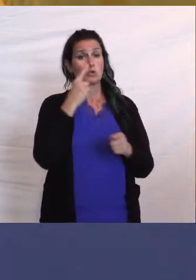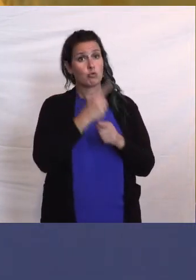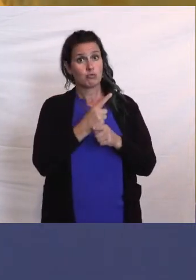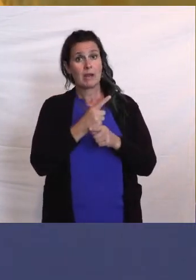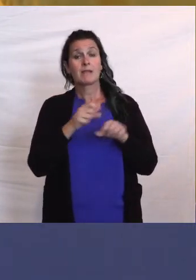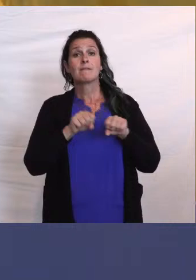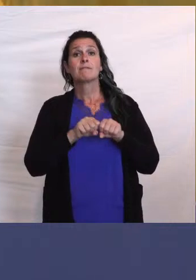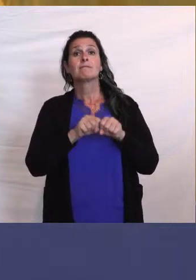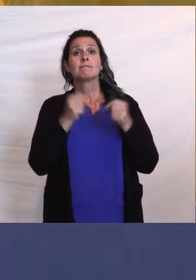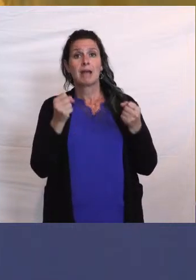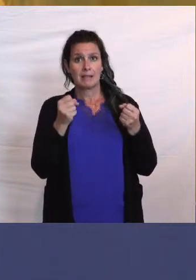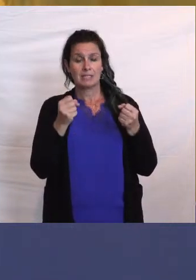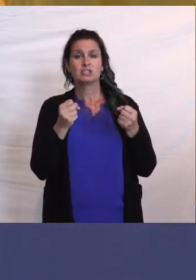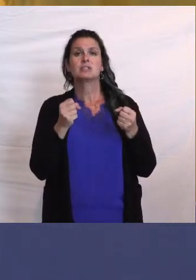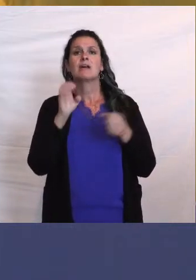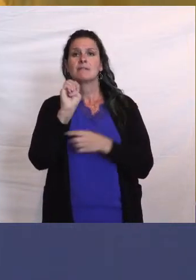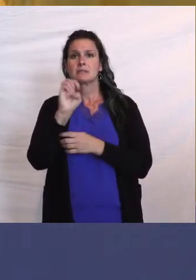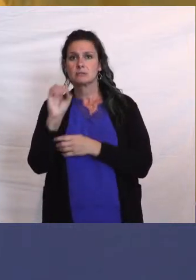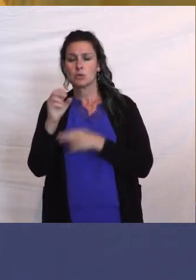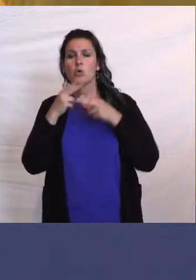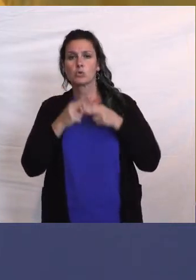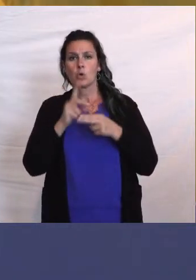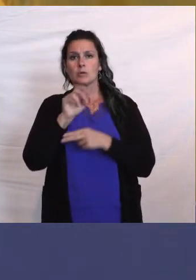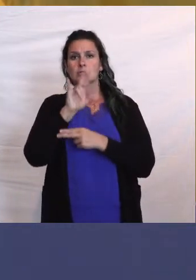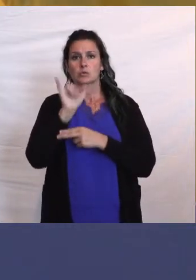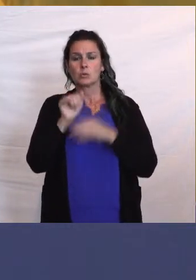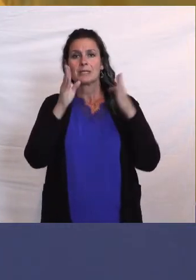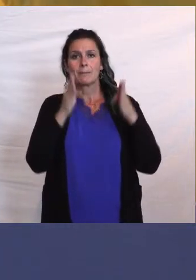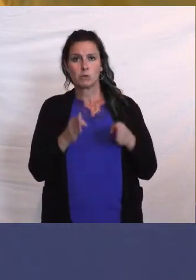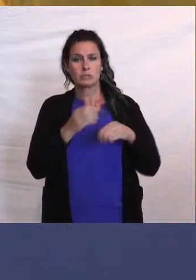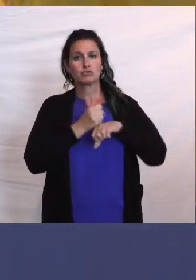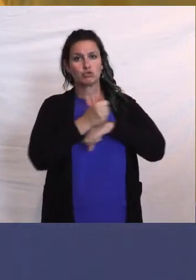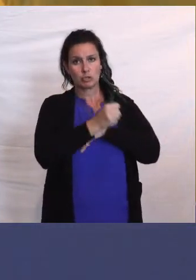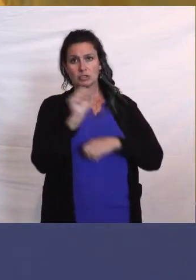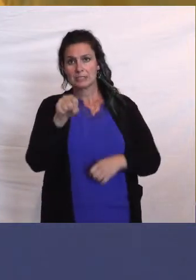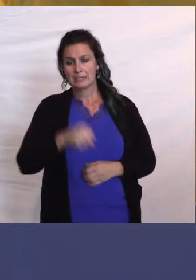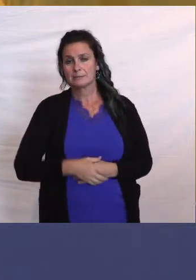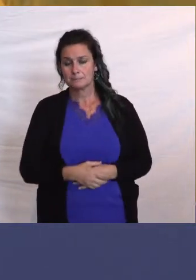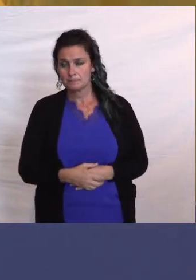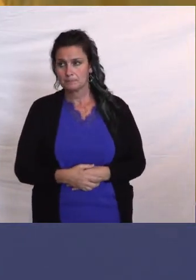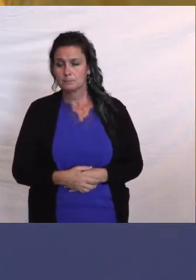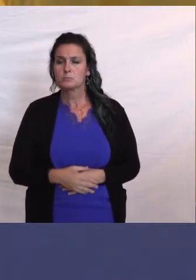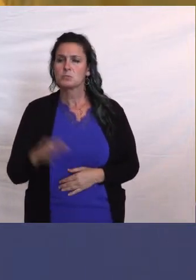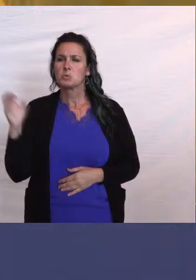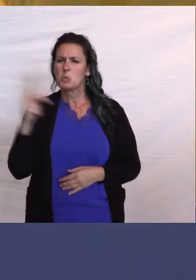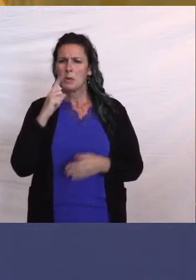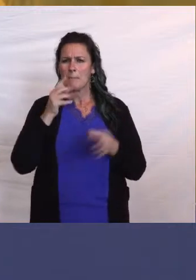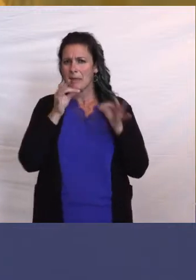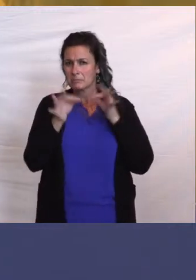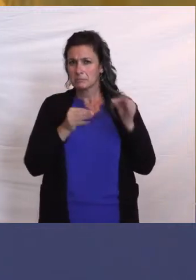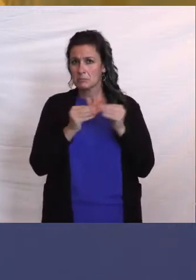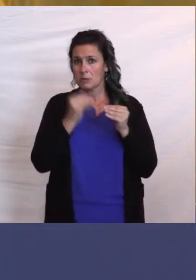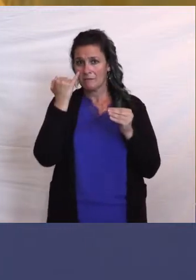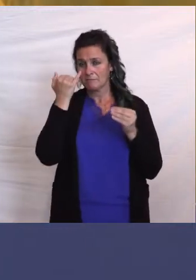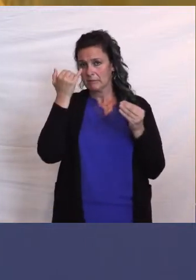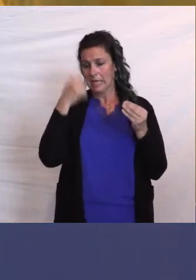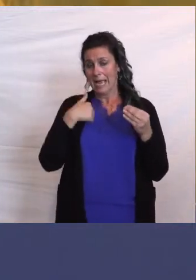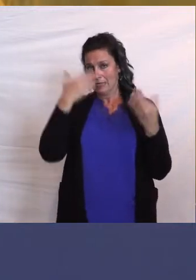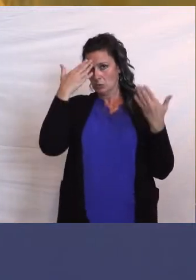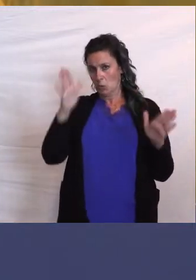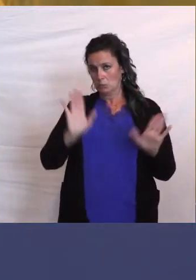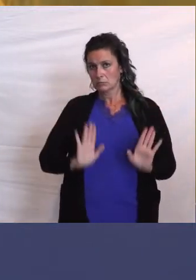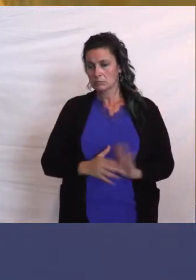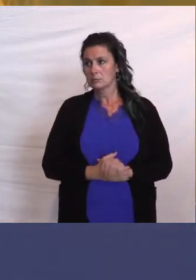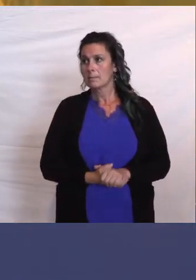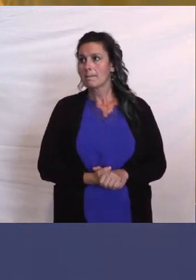violation of the executive orders would be a disorderly persons offense. And we'll come back to you if there's any that I'm not aware of.